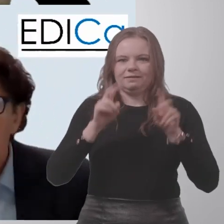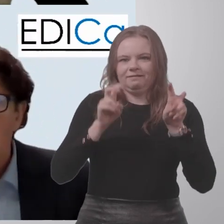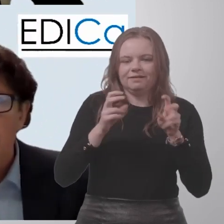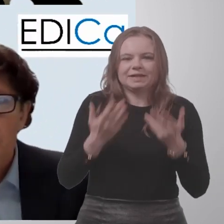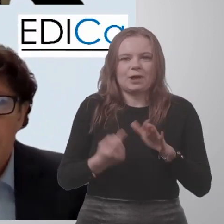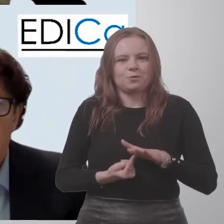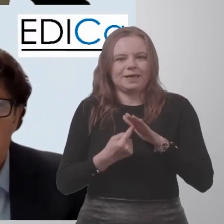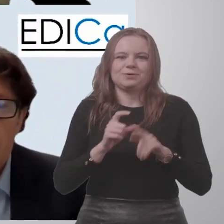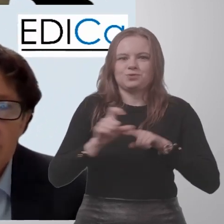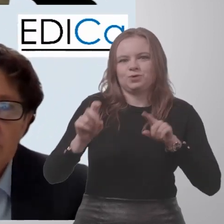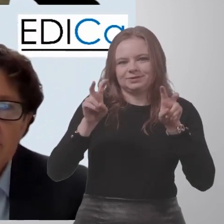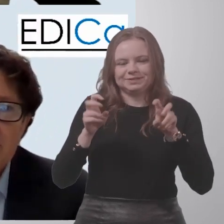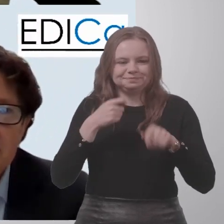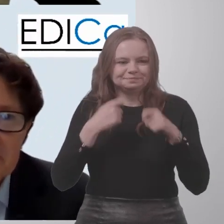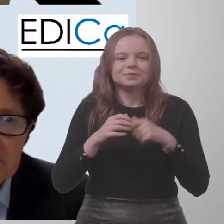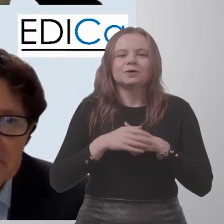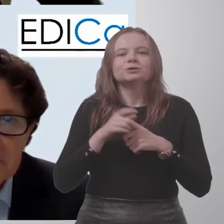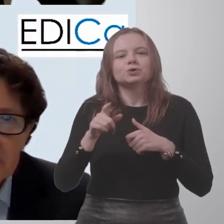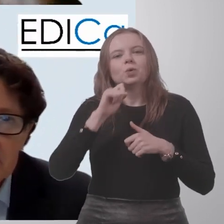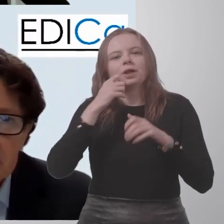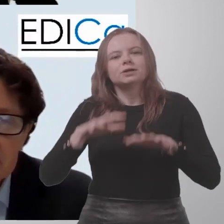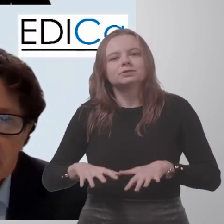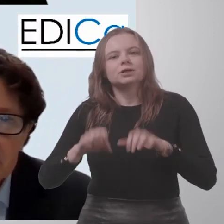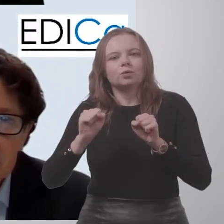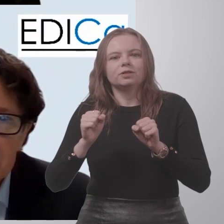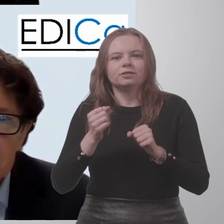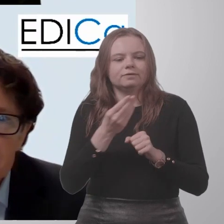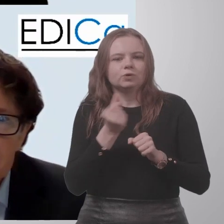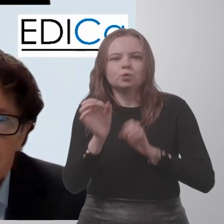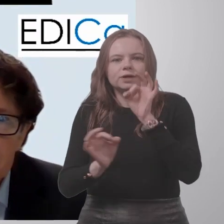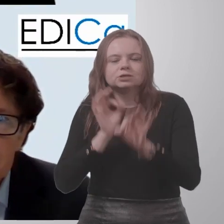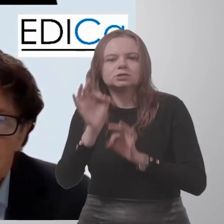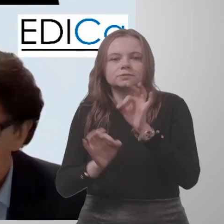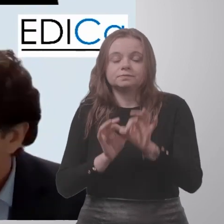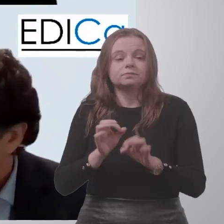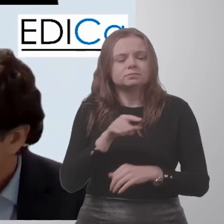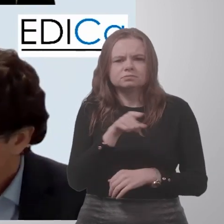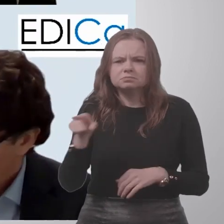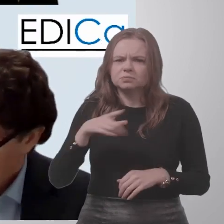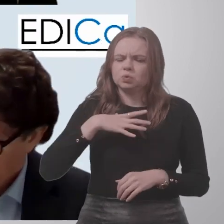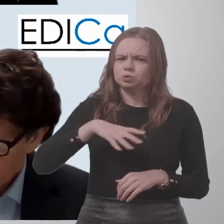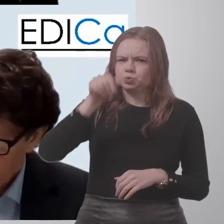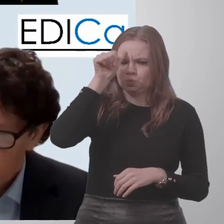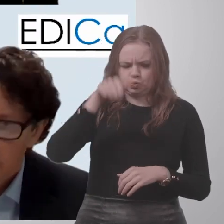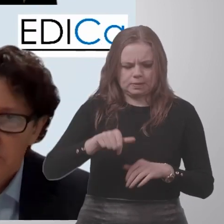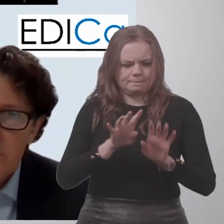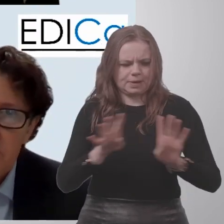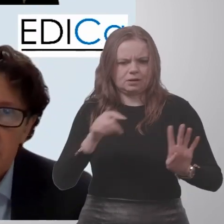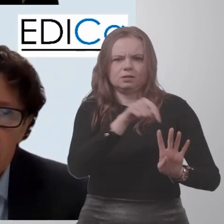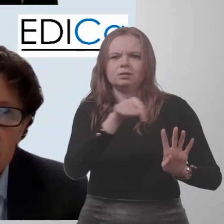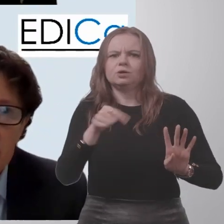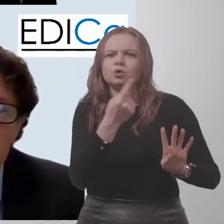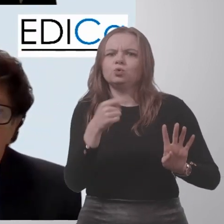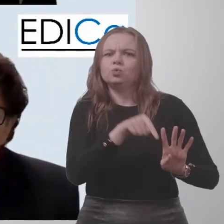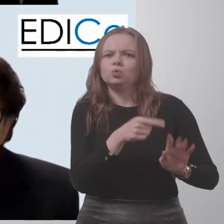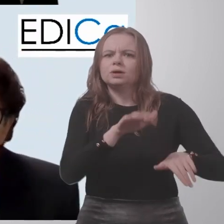hope that's just as sumptuous. So we shall start with a couple of questions. So in the first instance, it'd be great to gain an